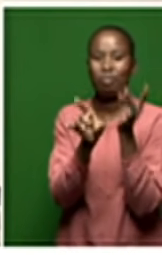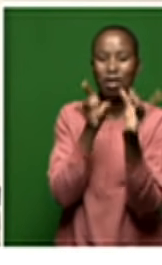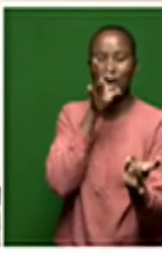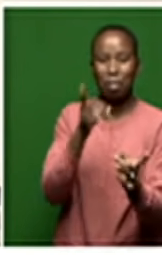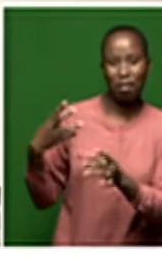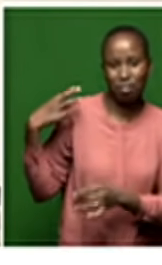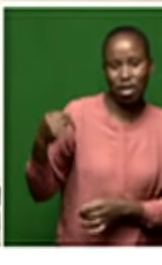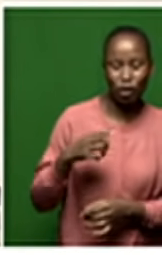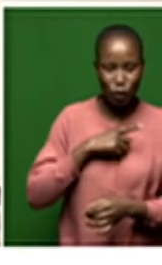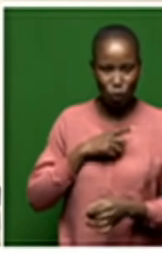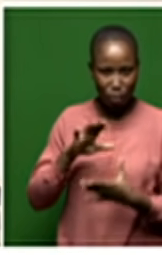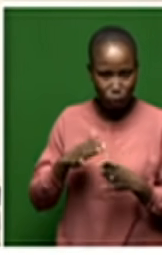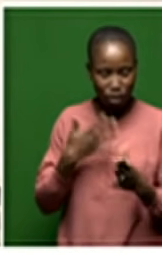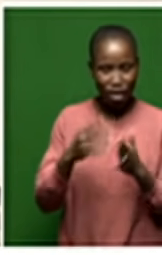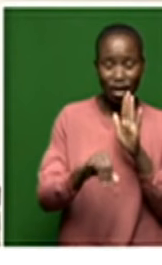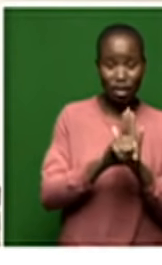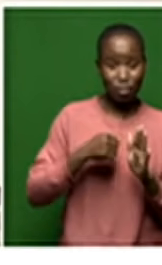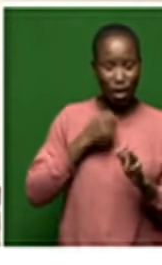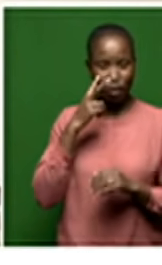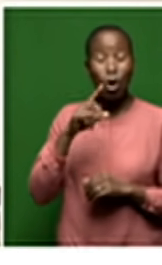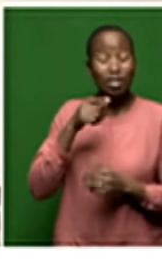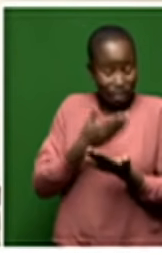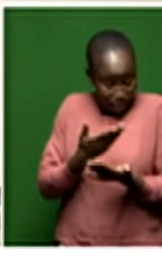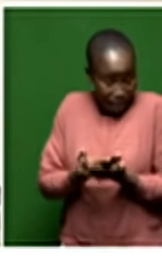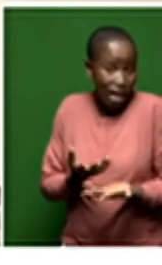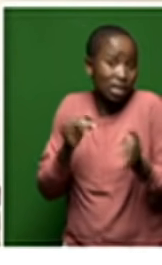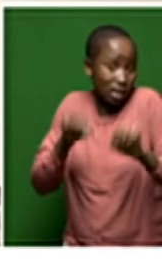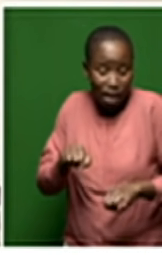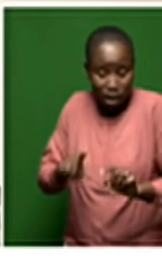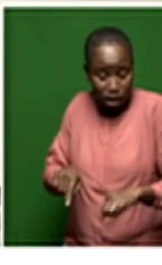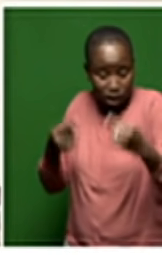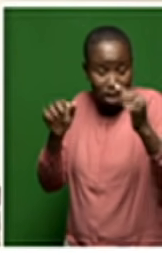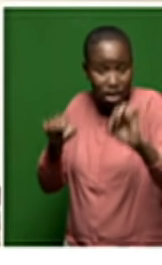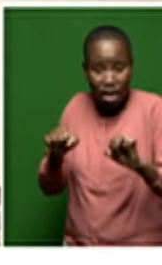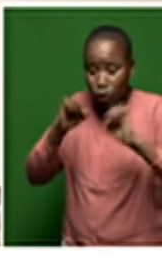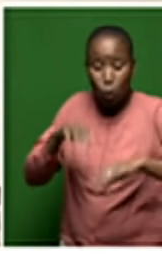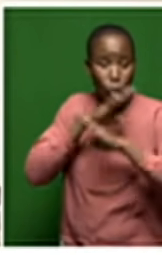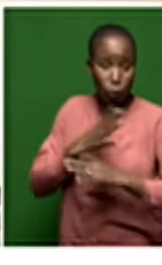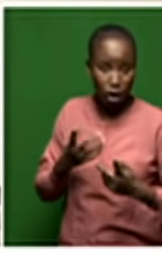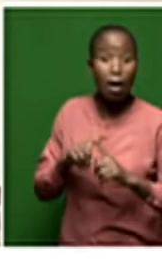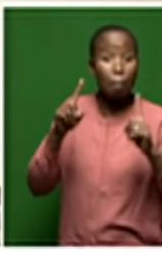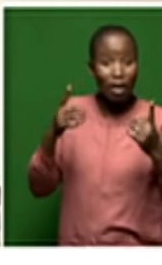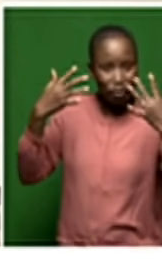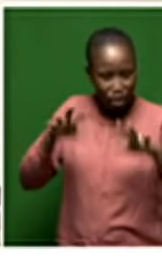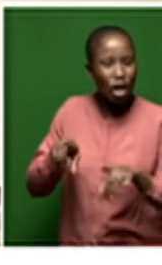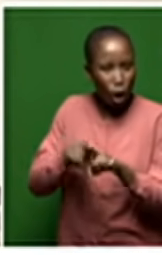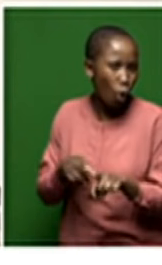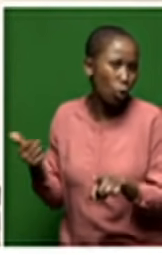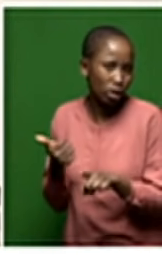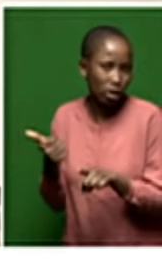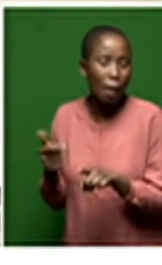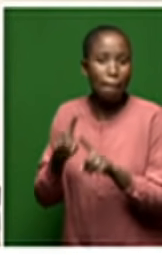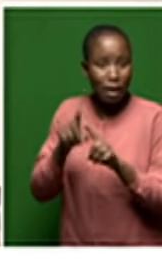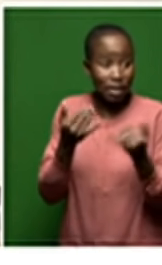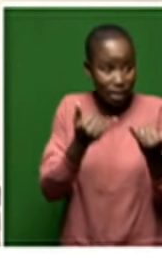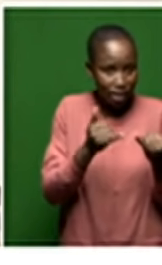very unjustified and undignified in my view. We can disagree. Let's disagree. But they've lost argument already. So let's listen to what the